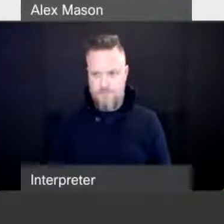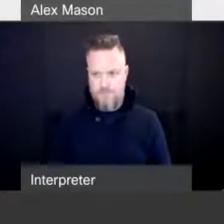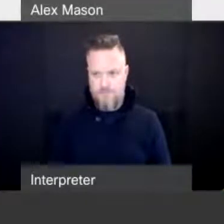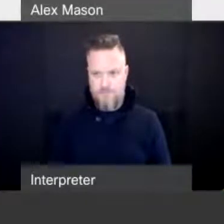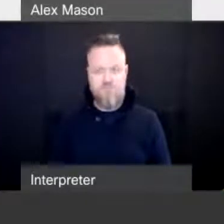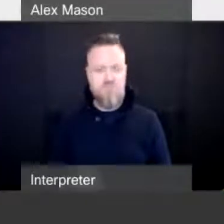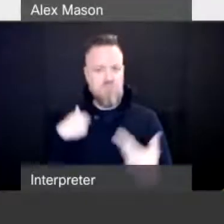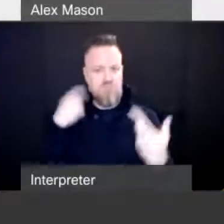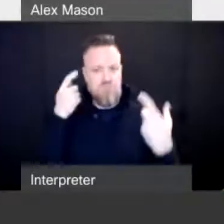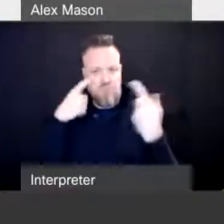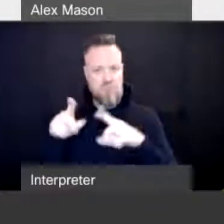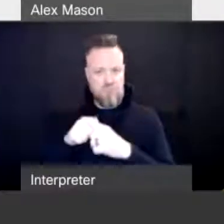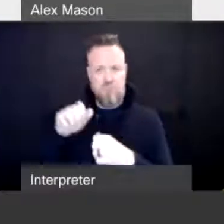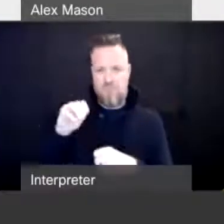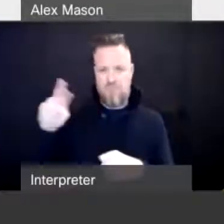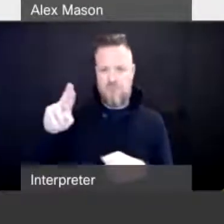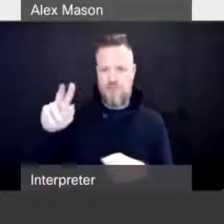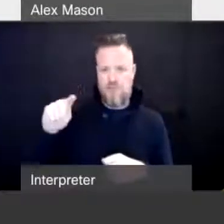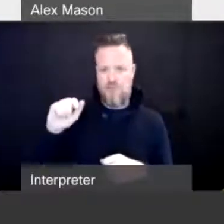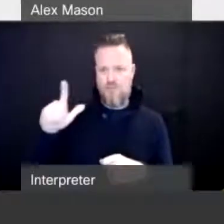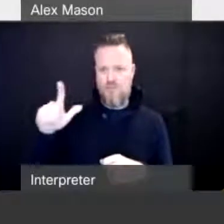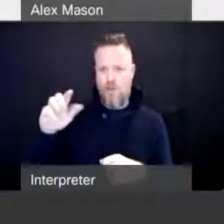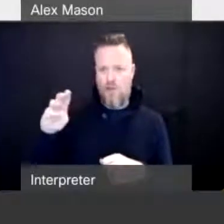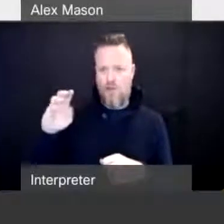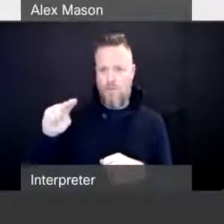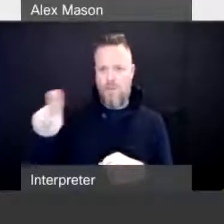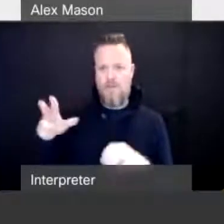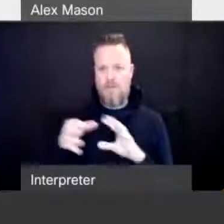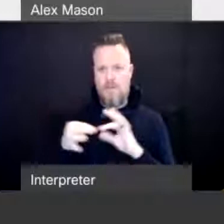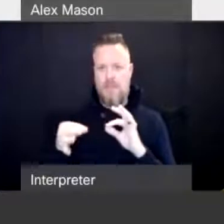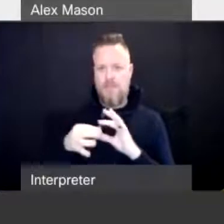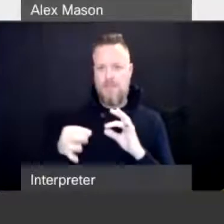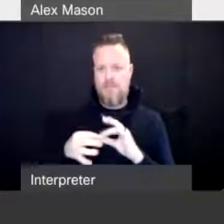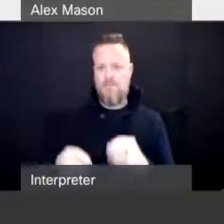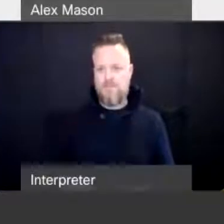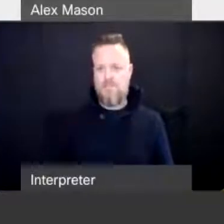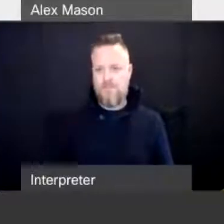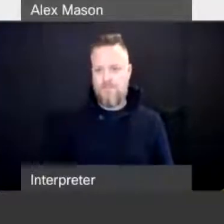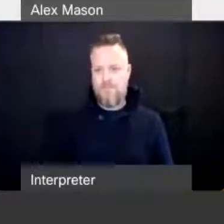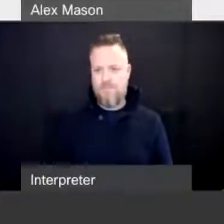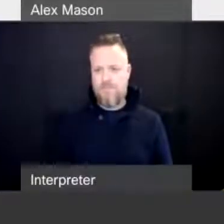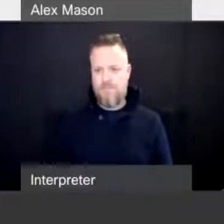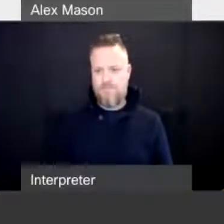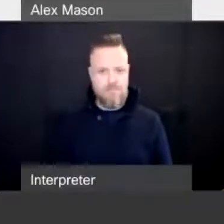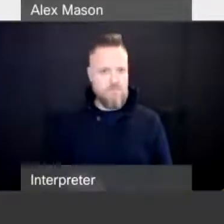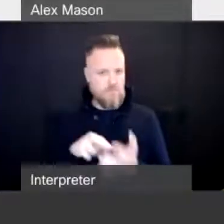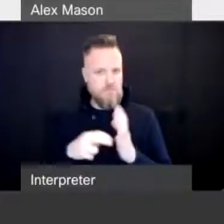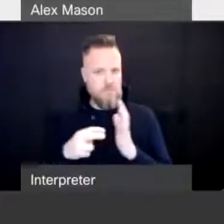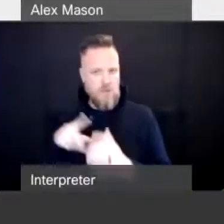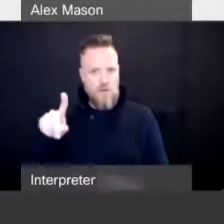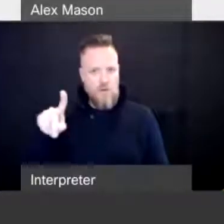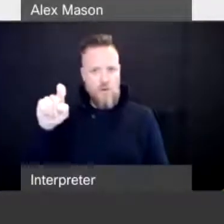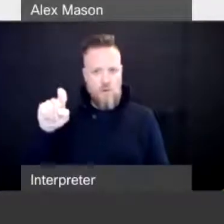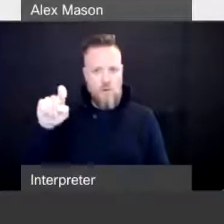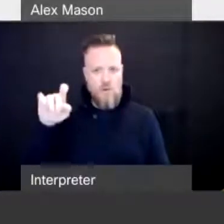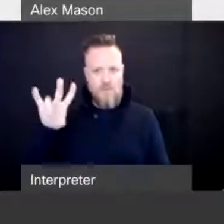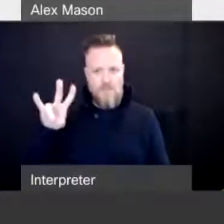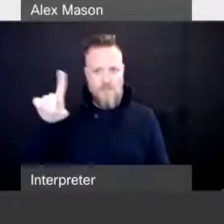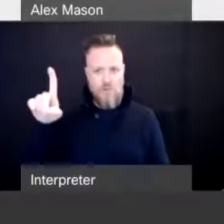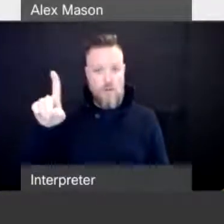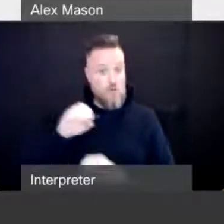I do agree with Mr. Tallman's comment related to Mrs. Schwartz's question. That would be 171 that received no state